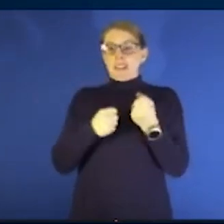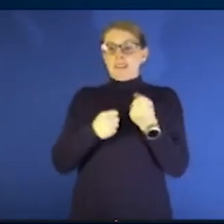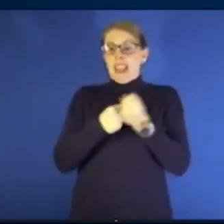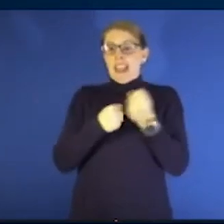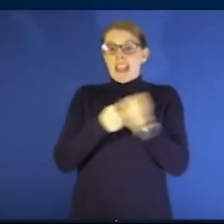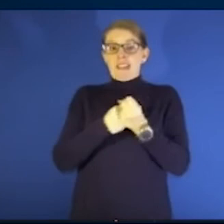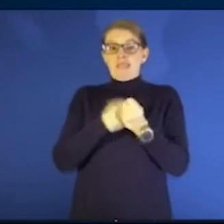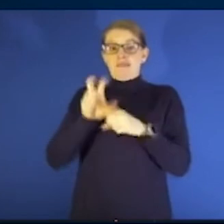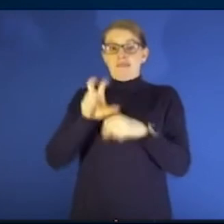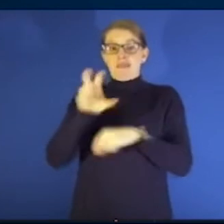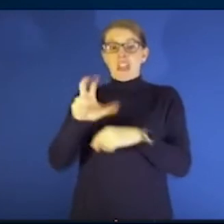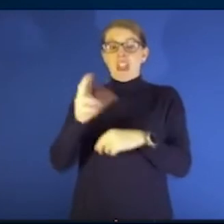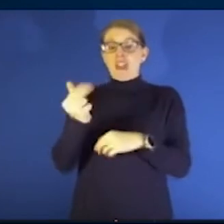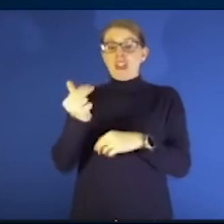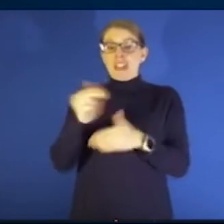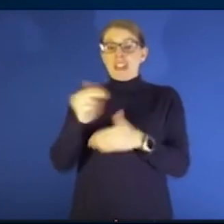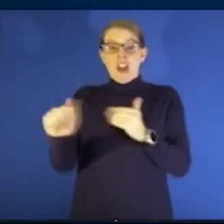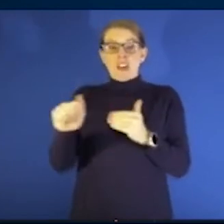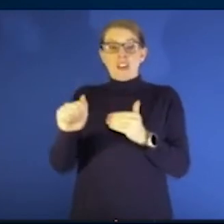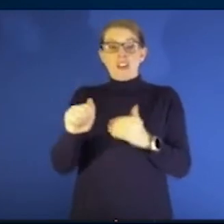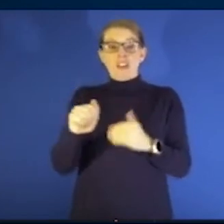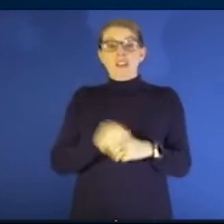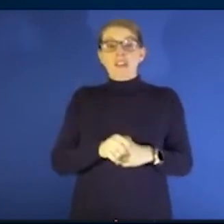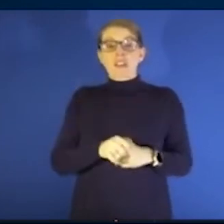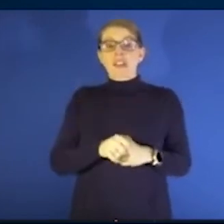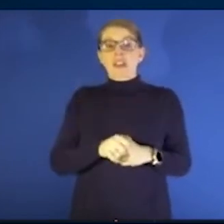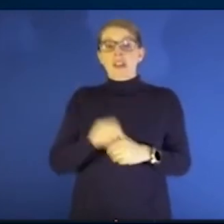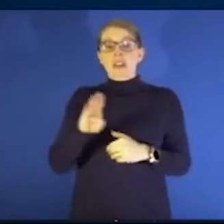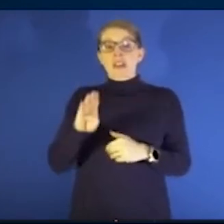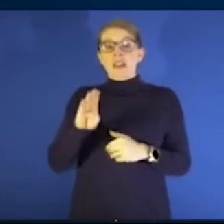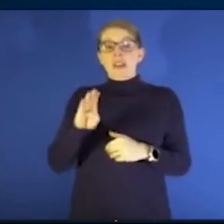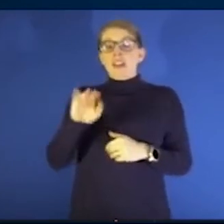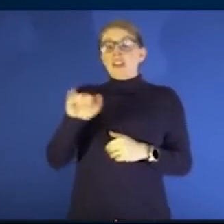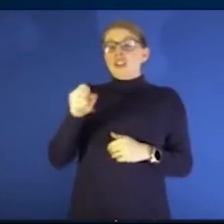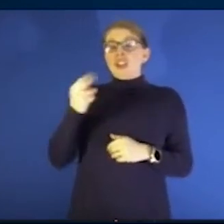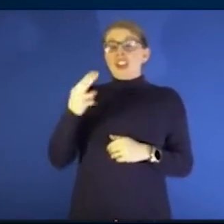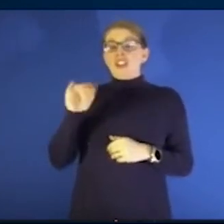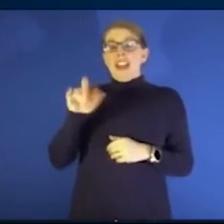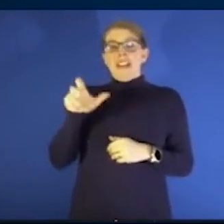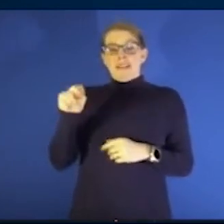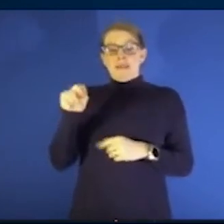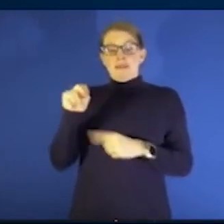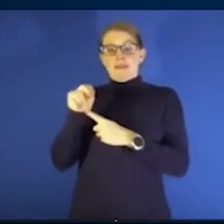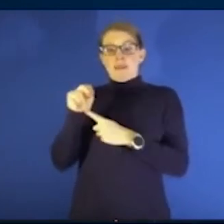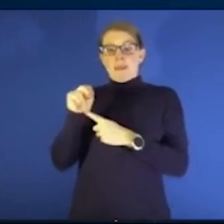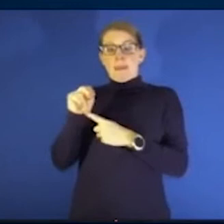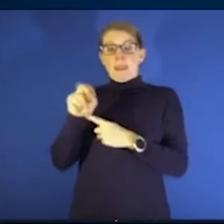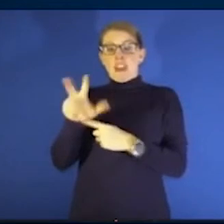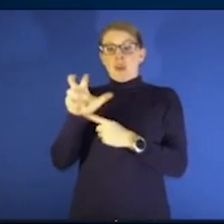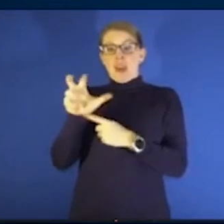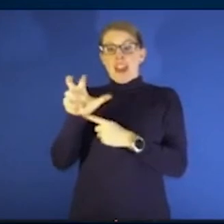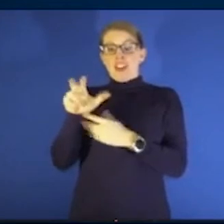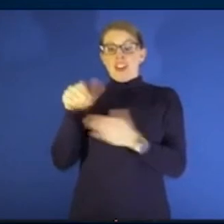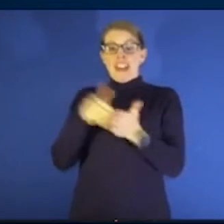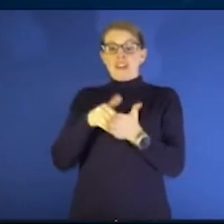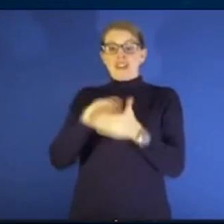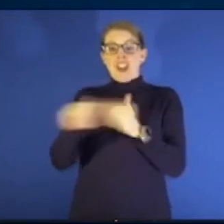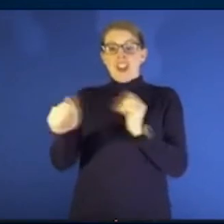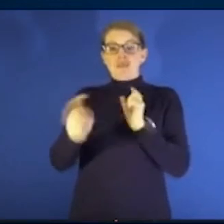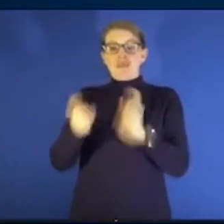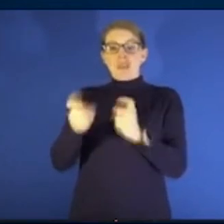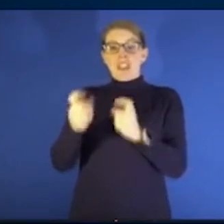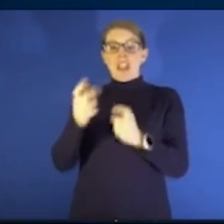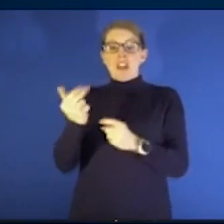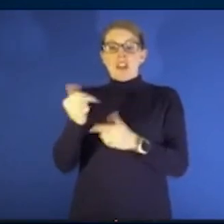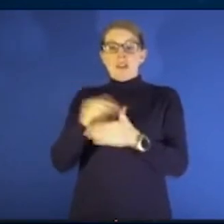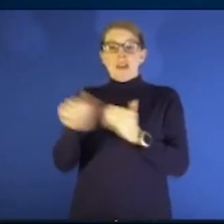charity supported by the Bills quarterback Josh Allen. Donations have already reached about $300,000. $13 for those 13 seconds